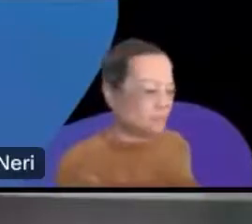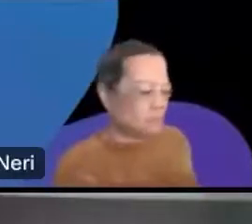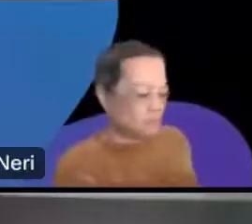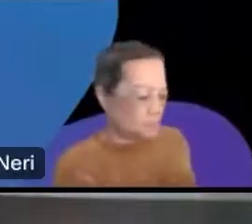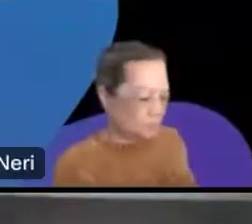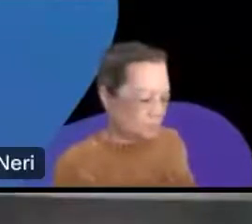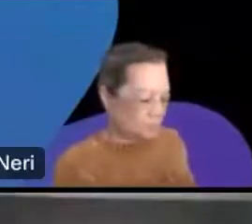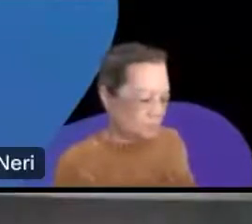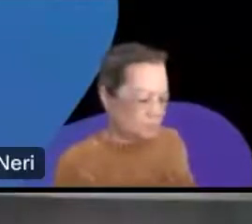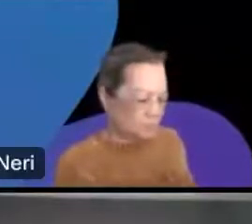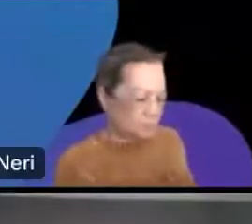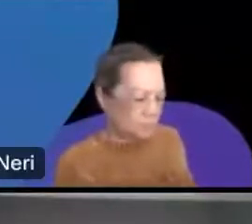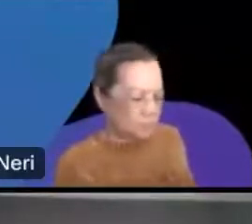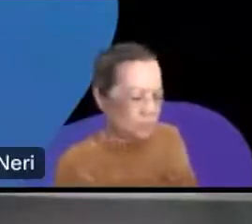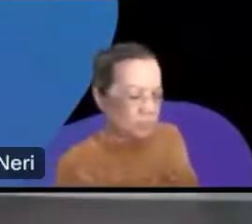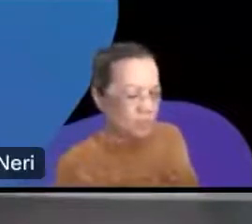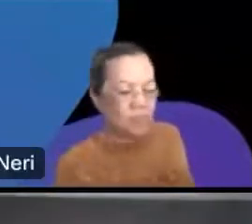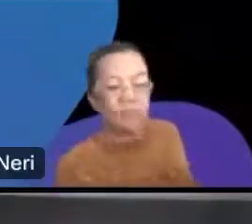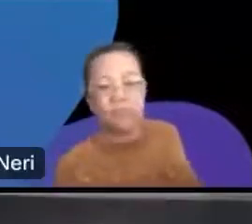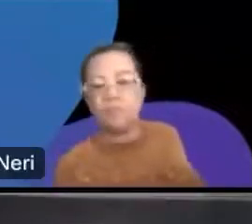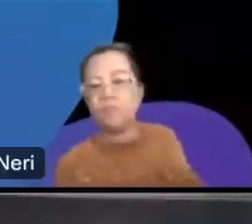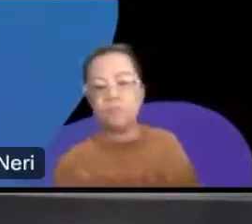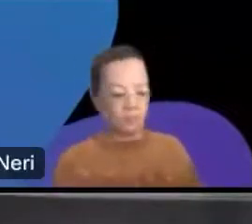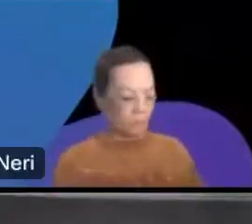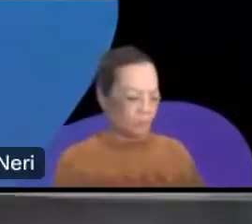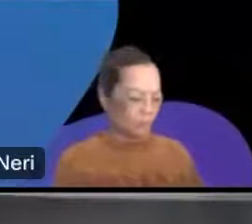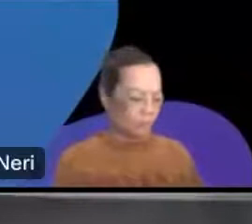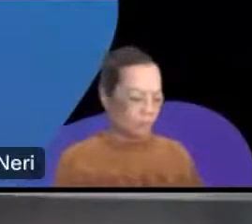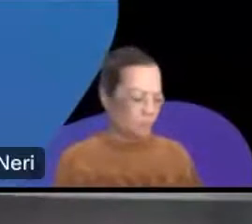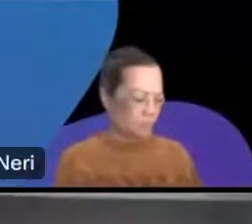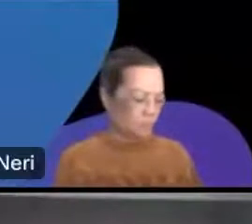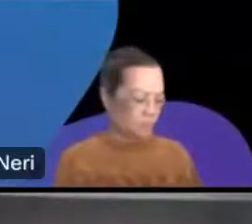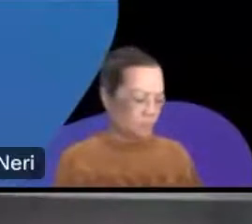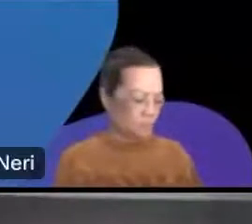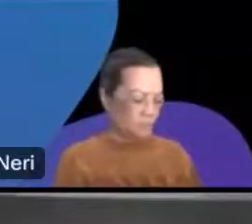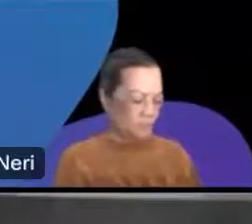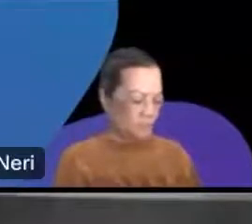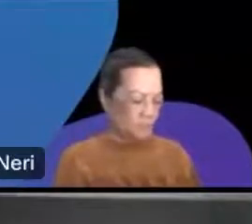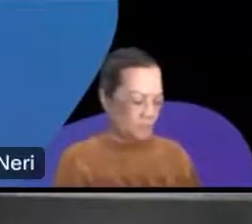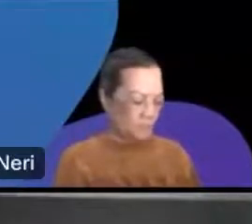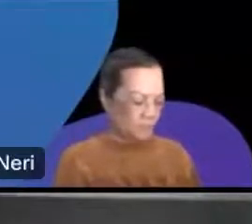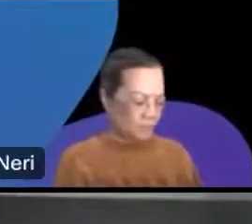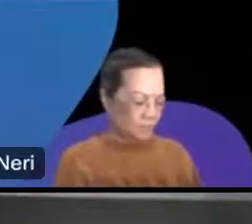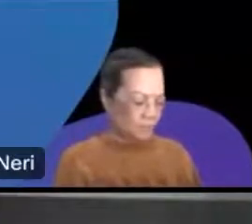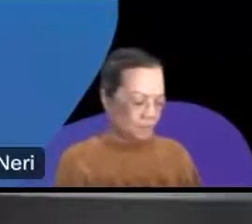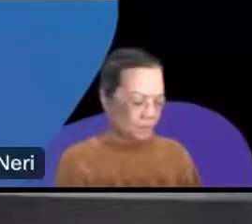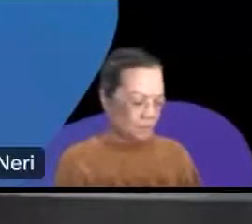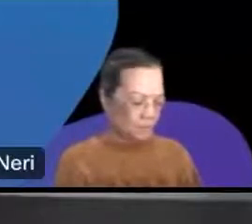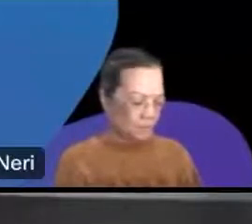again, I do know that there was several other work groups that DDS was,